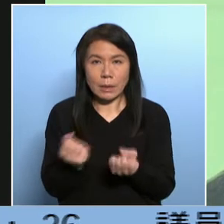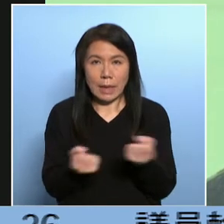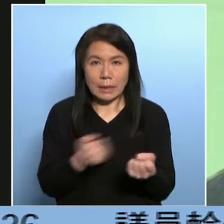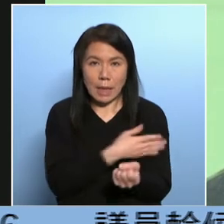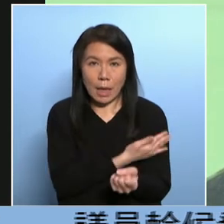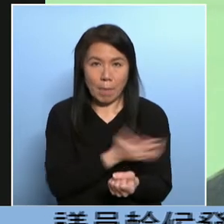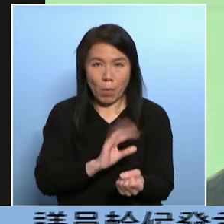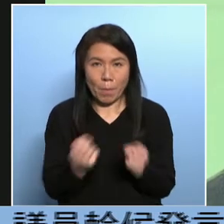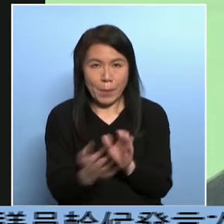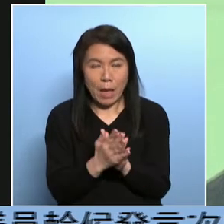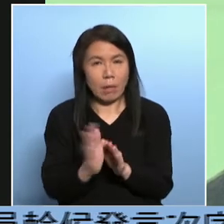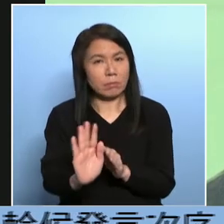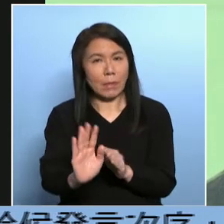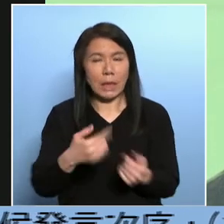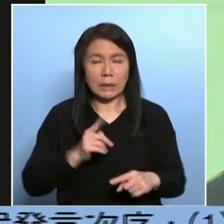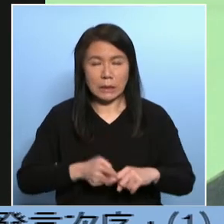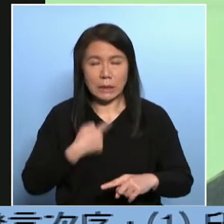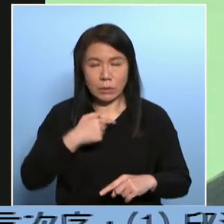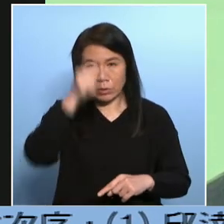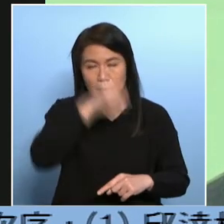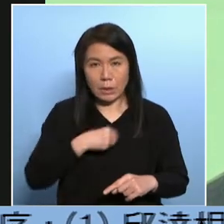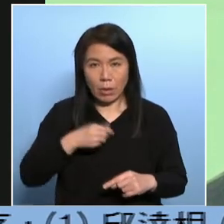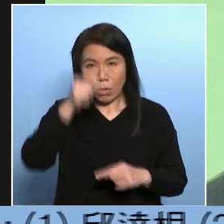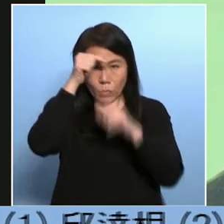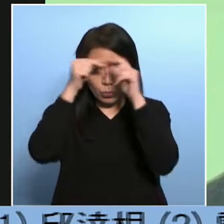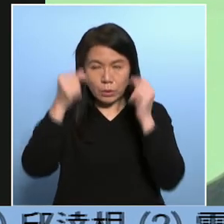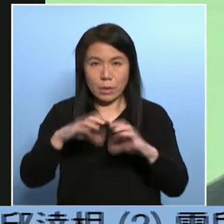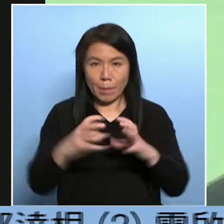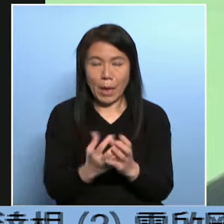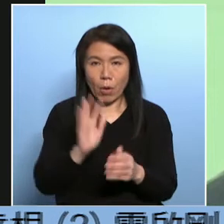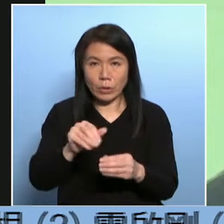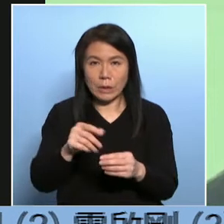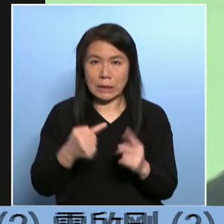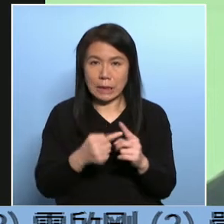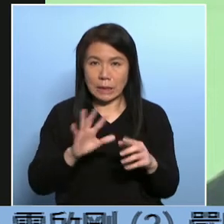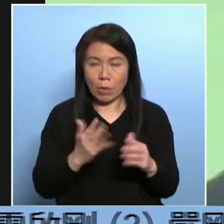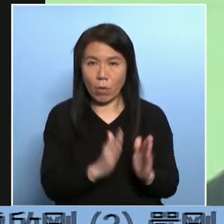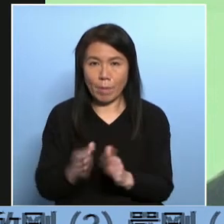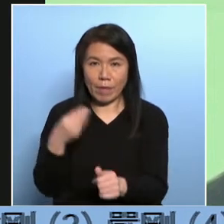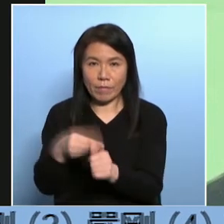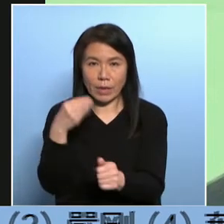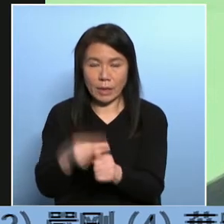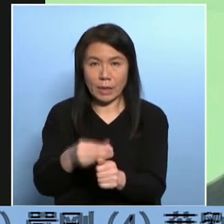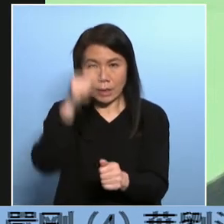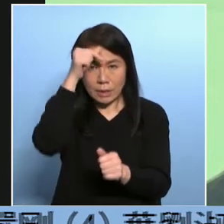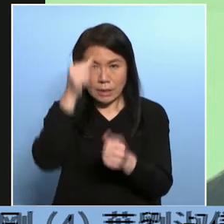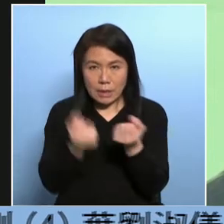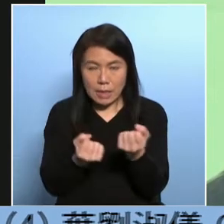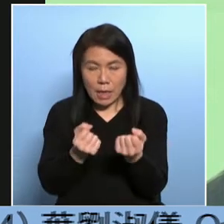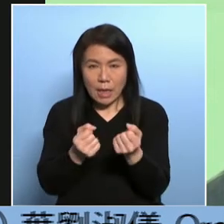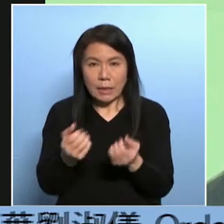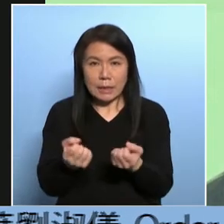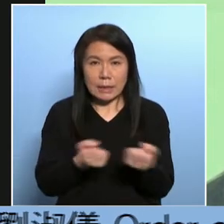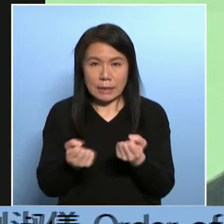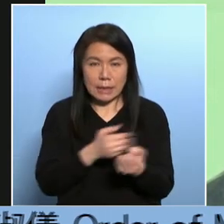has been set up, but then we will also have to ensure that the drivers will not be infected. And doctors and nurses can also be mobilized. They